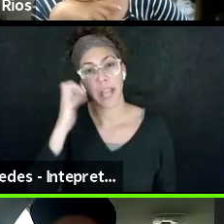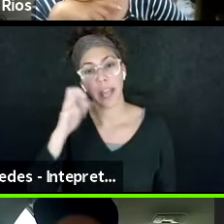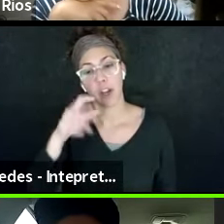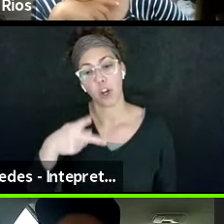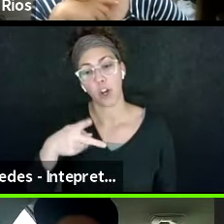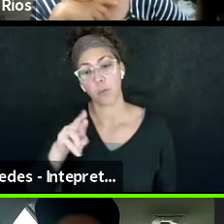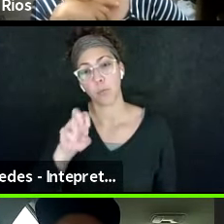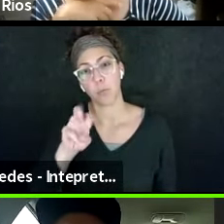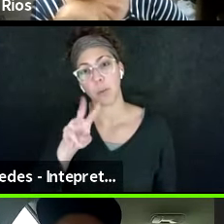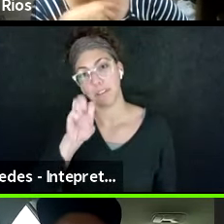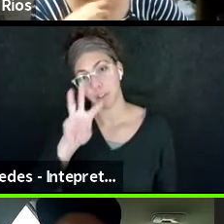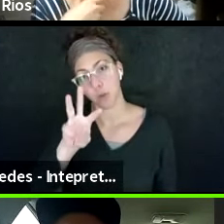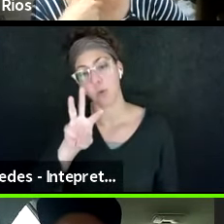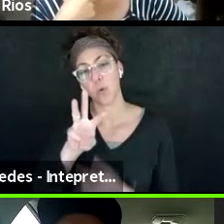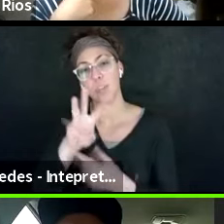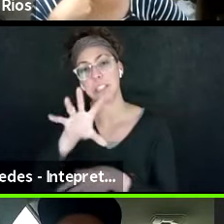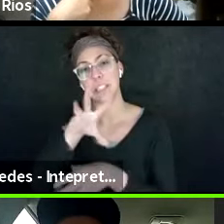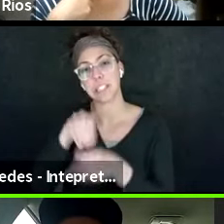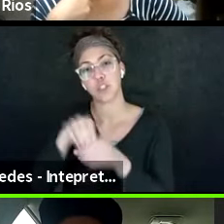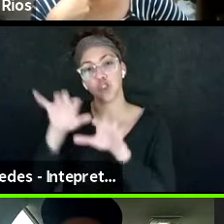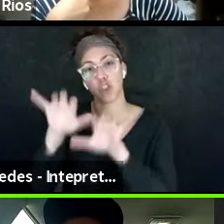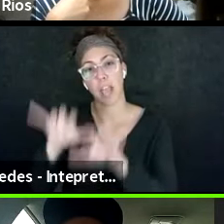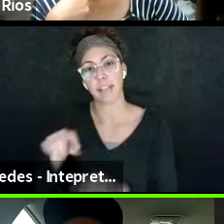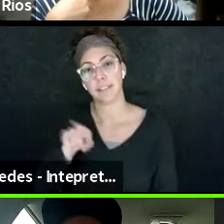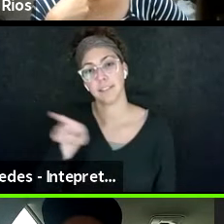in the chat for everyone.